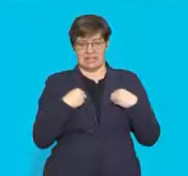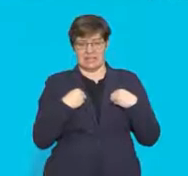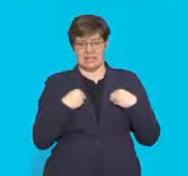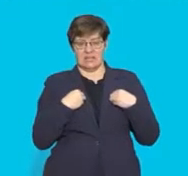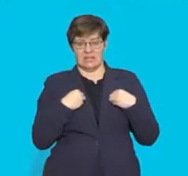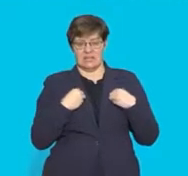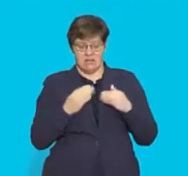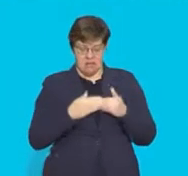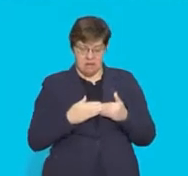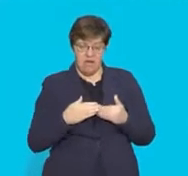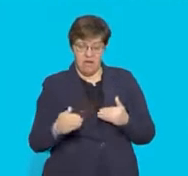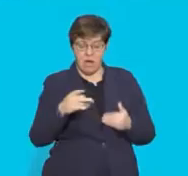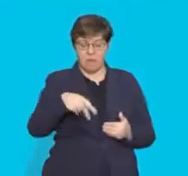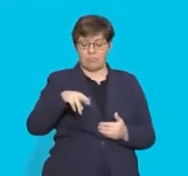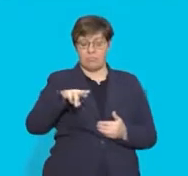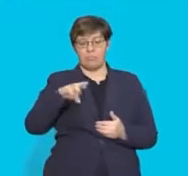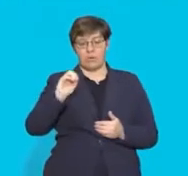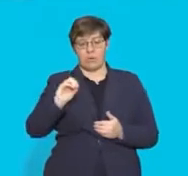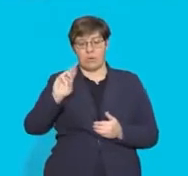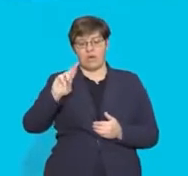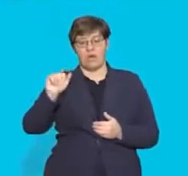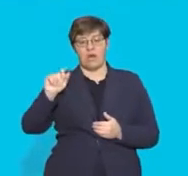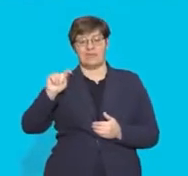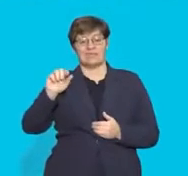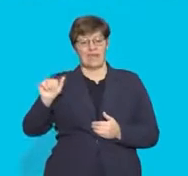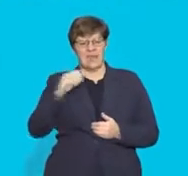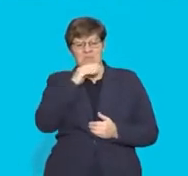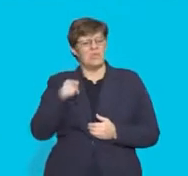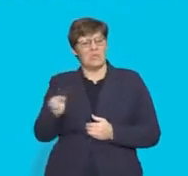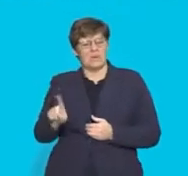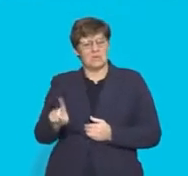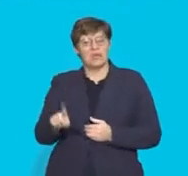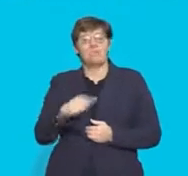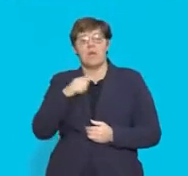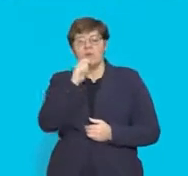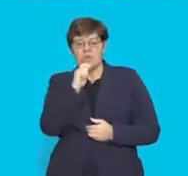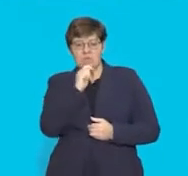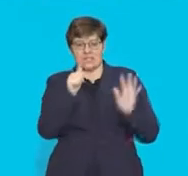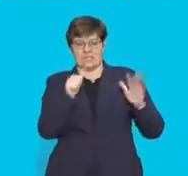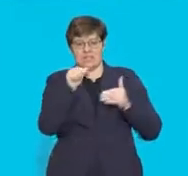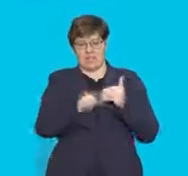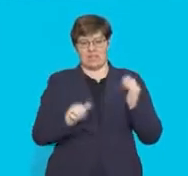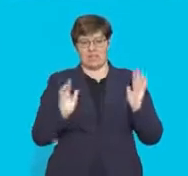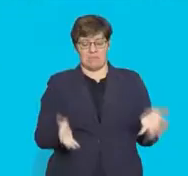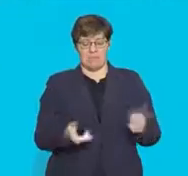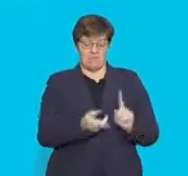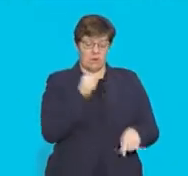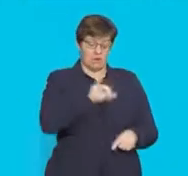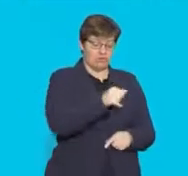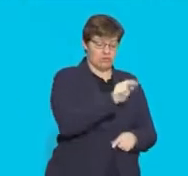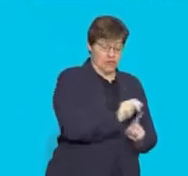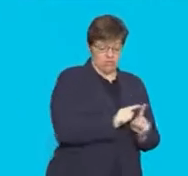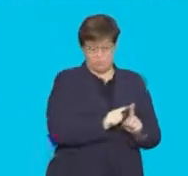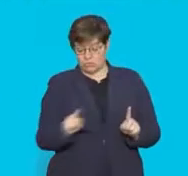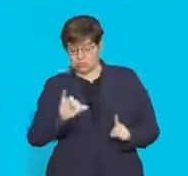pro rata. What do we mean by pro rata? You've used the asset for 6 months, from January